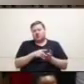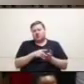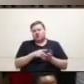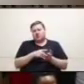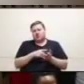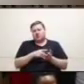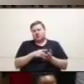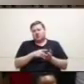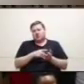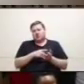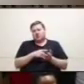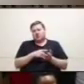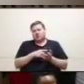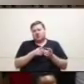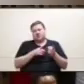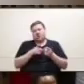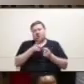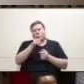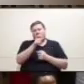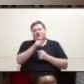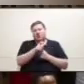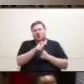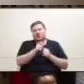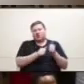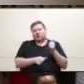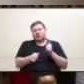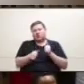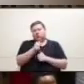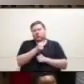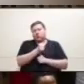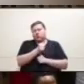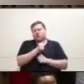is vacant. It was advertised twice,